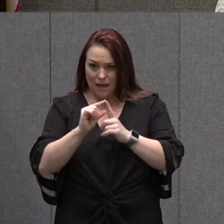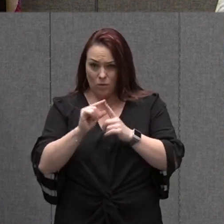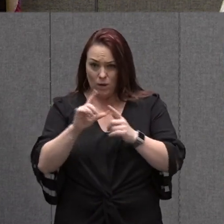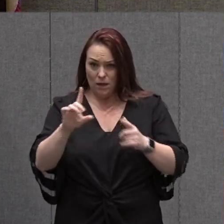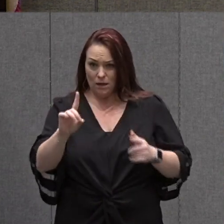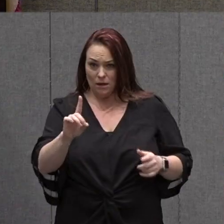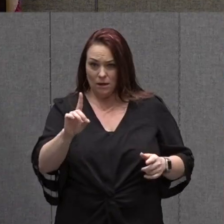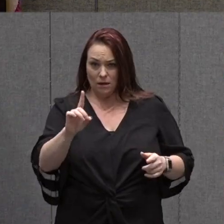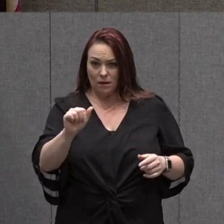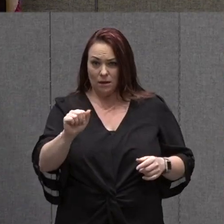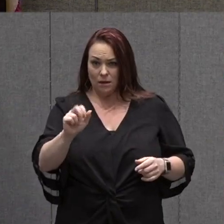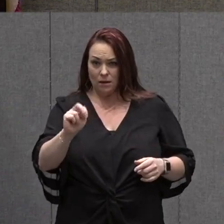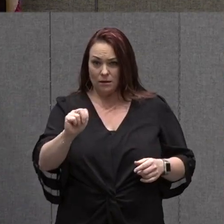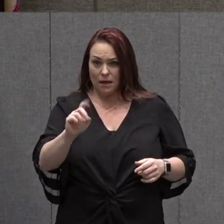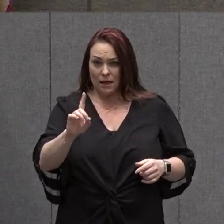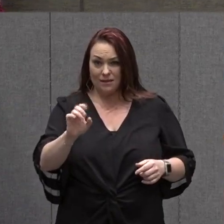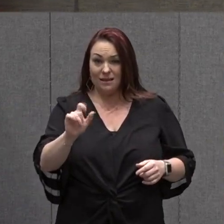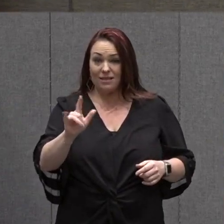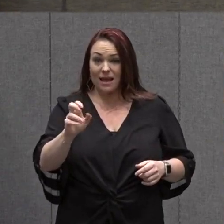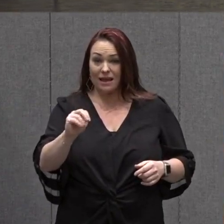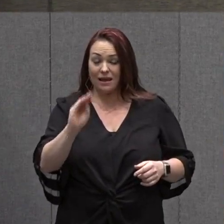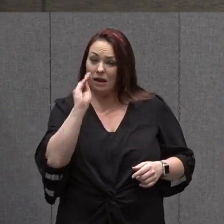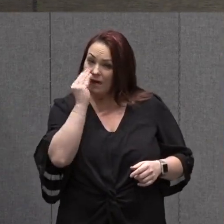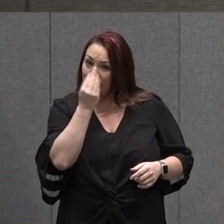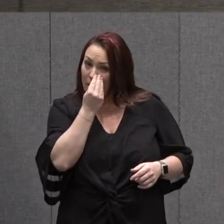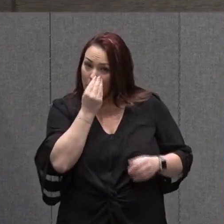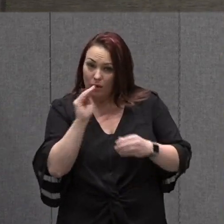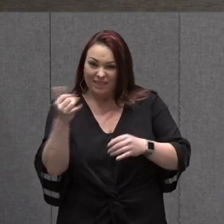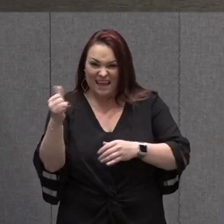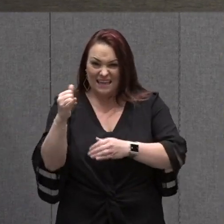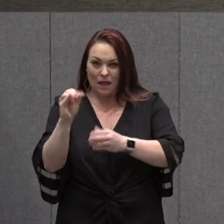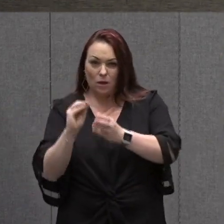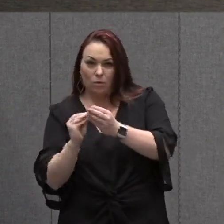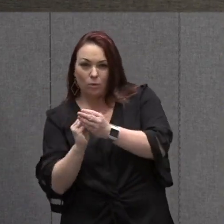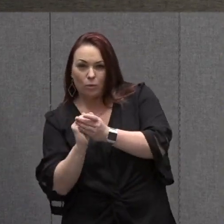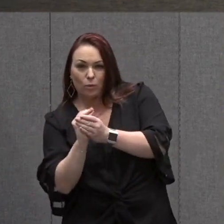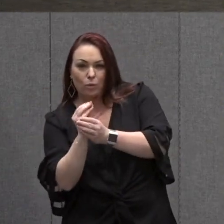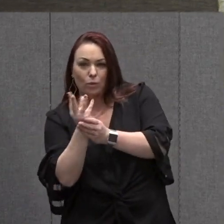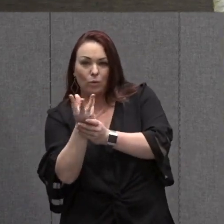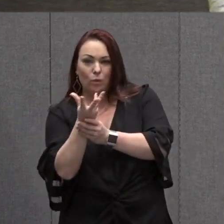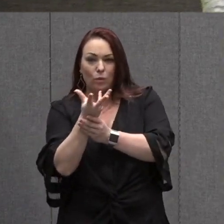picture. They're these yellow flowers.